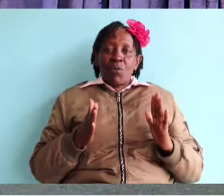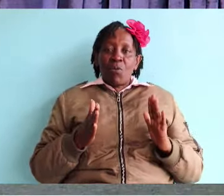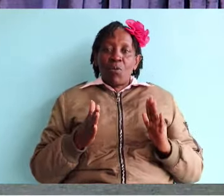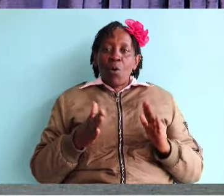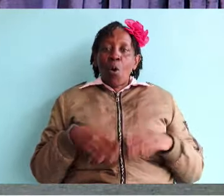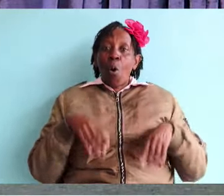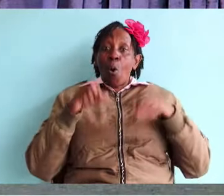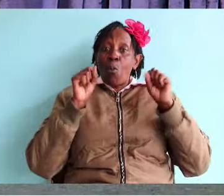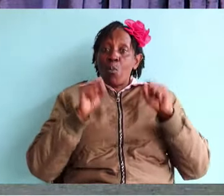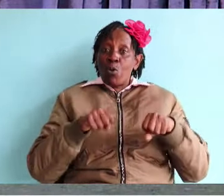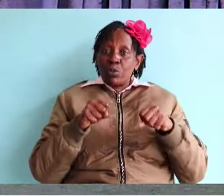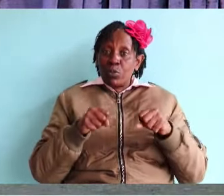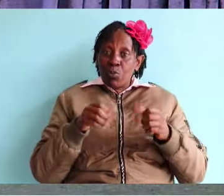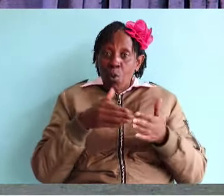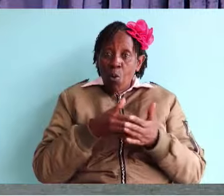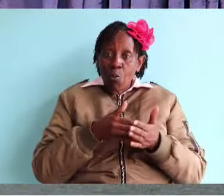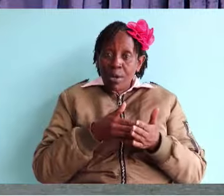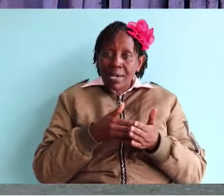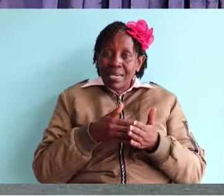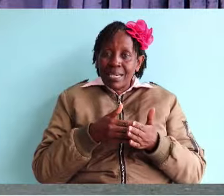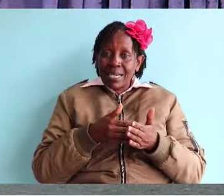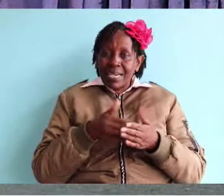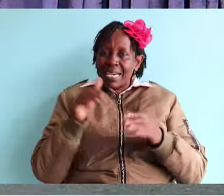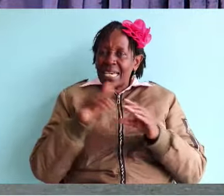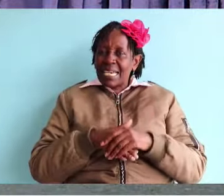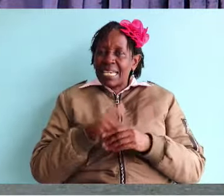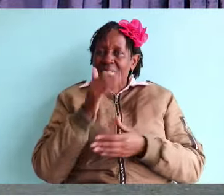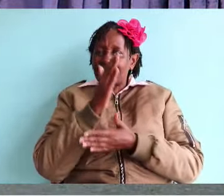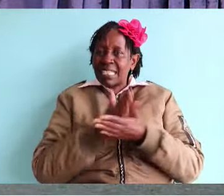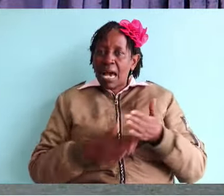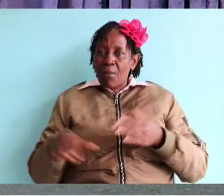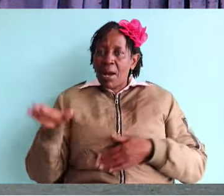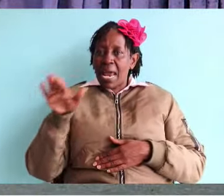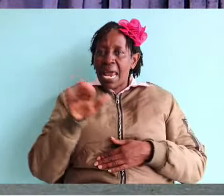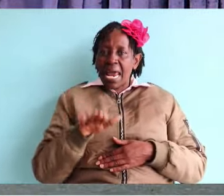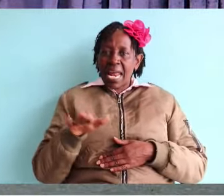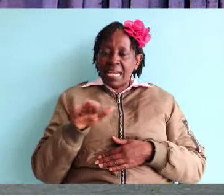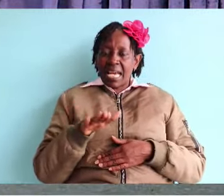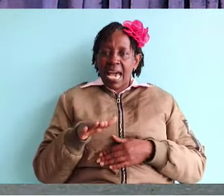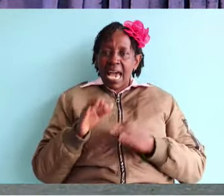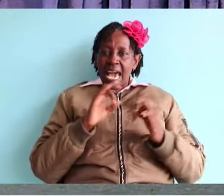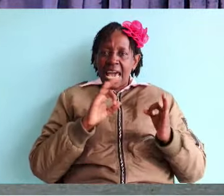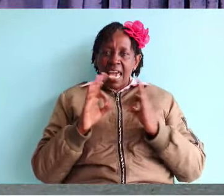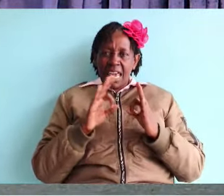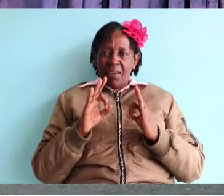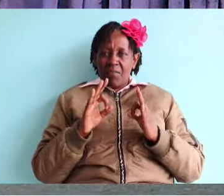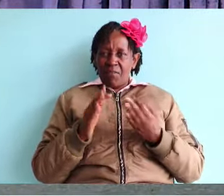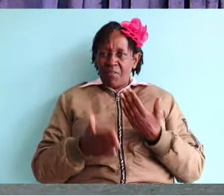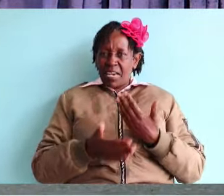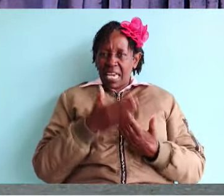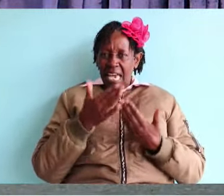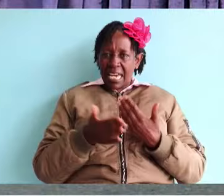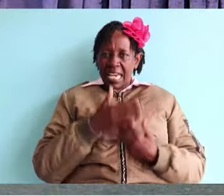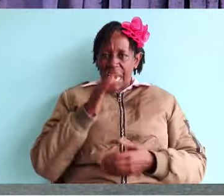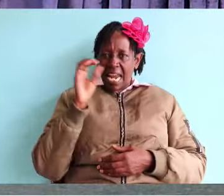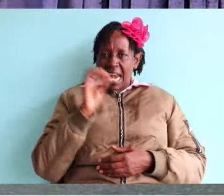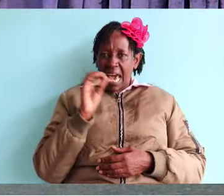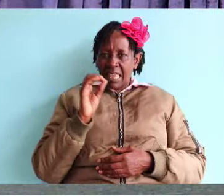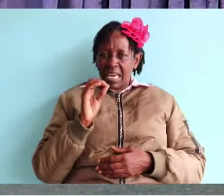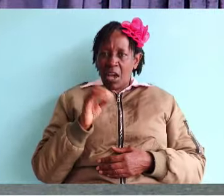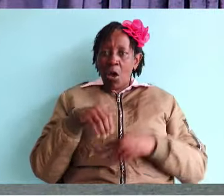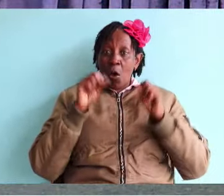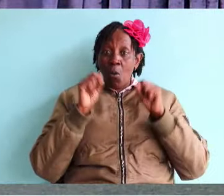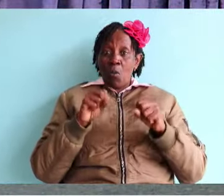could be weak in certain areas and we may not be watchful. And if we are not watchful, we are going to express